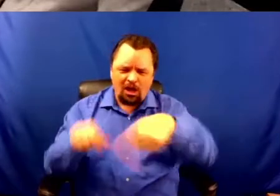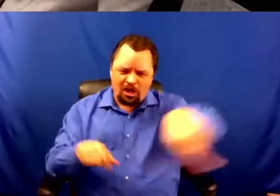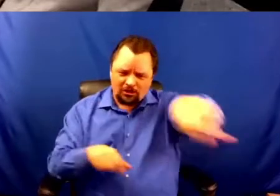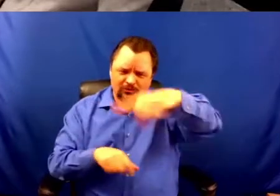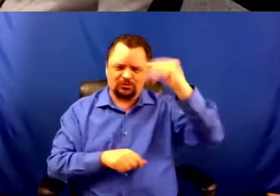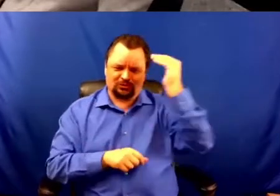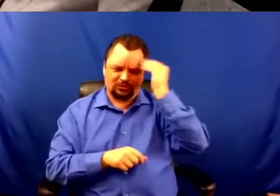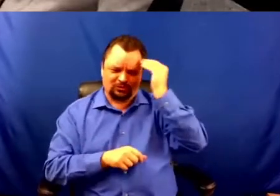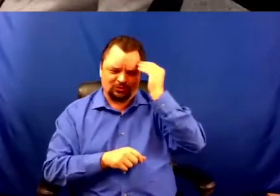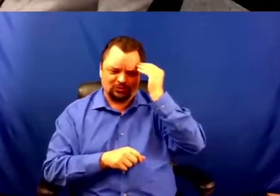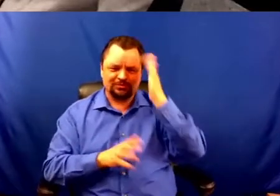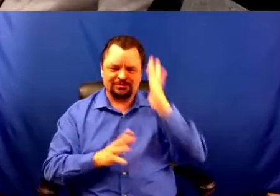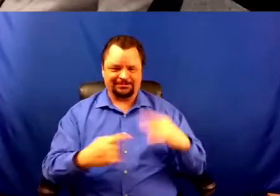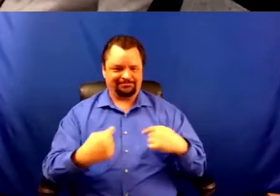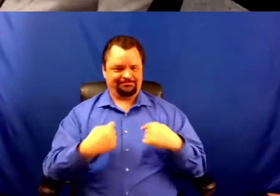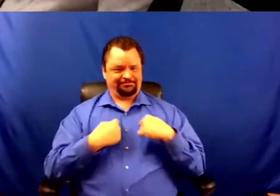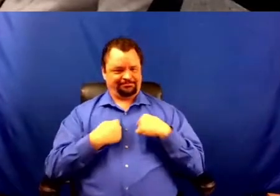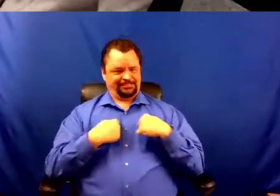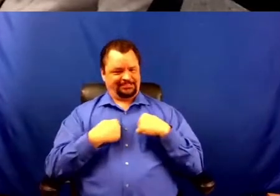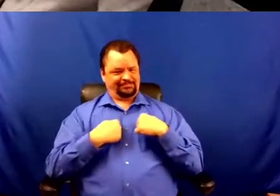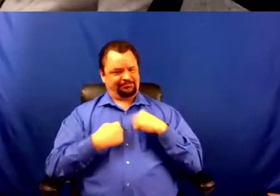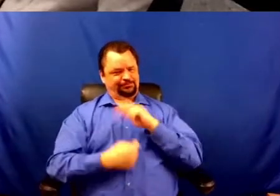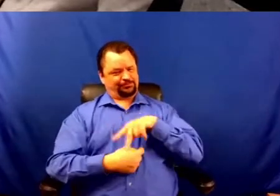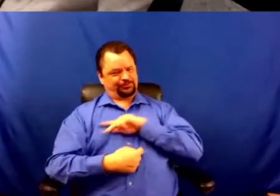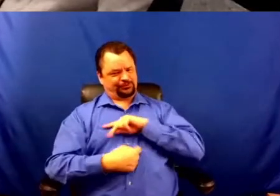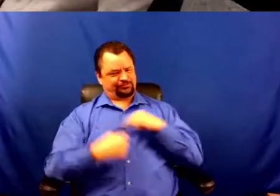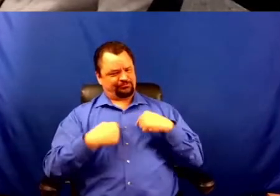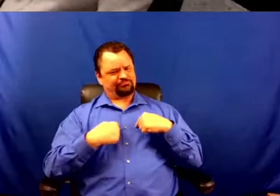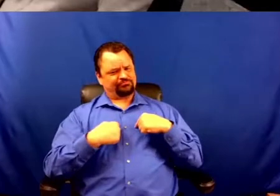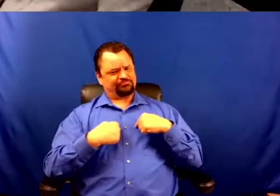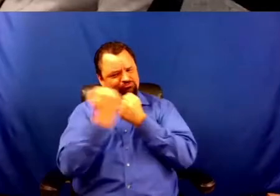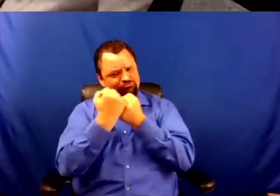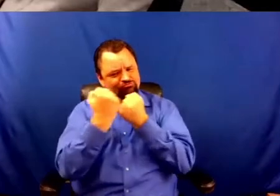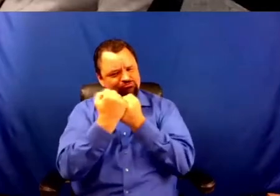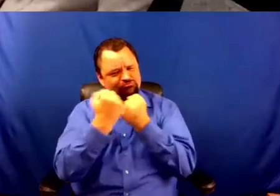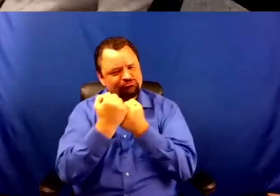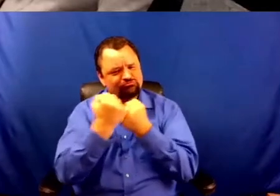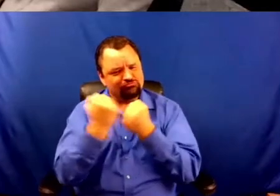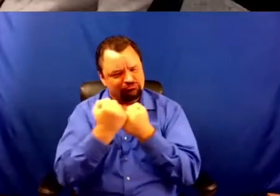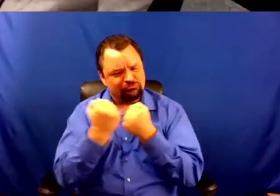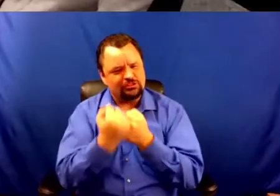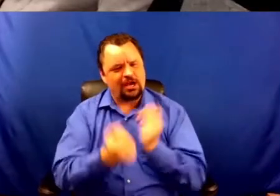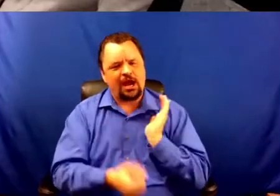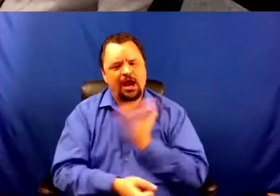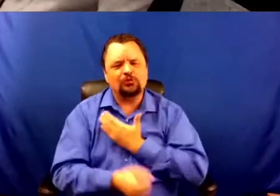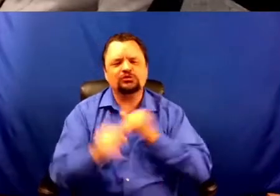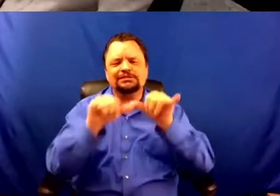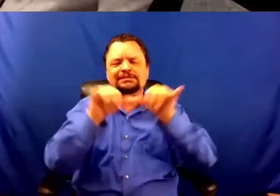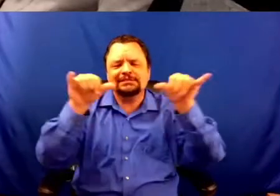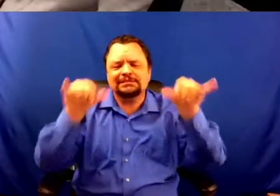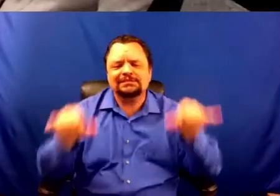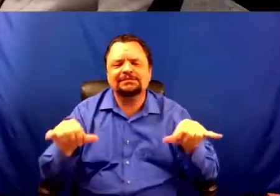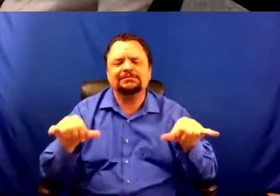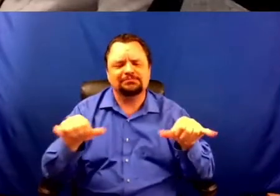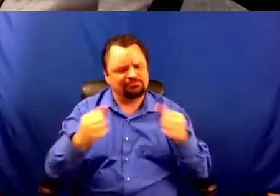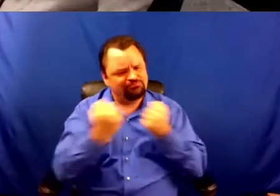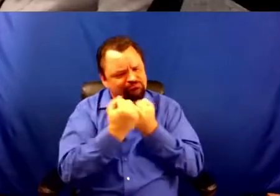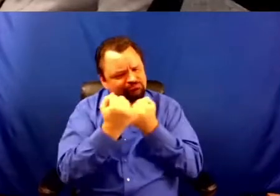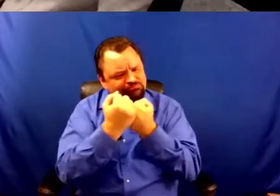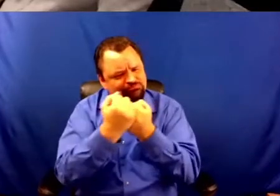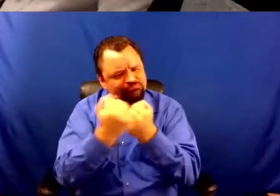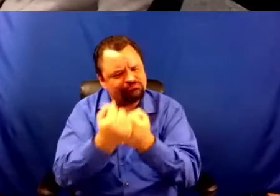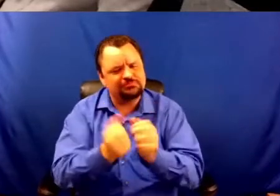personally am a strong supporter of our systems, our 3 great systems that we have in El Paso County of